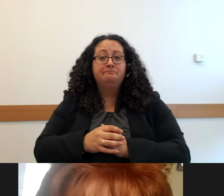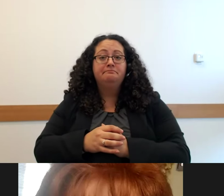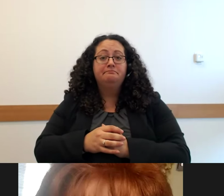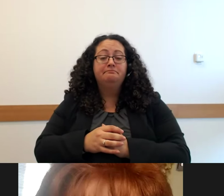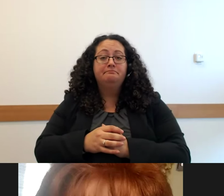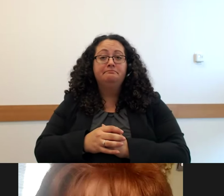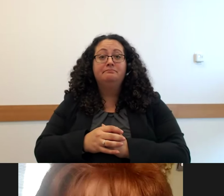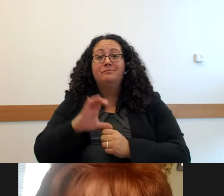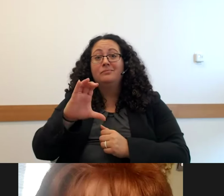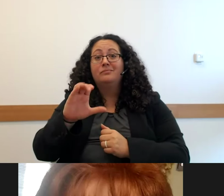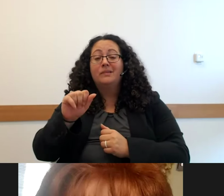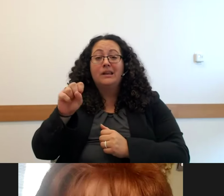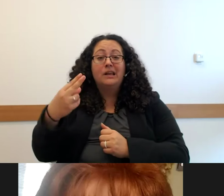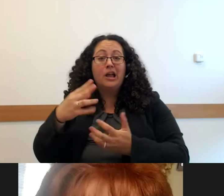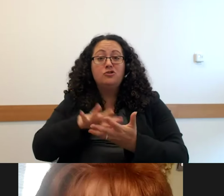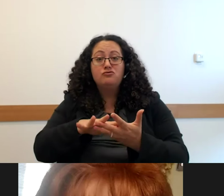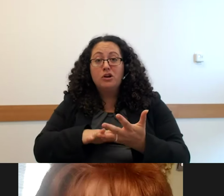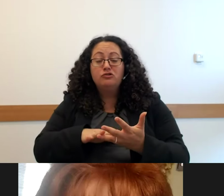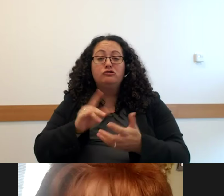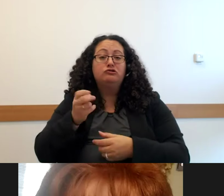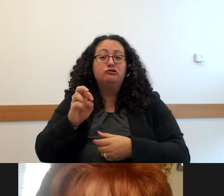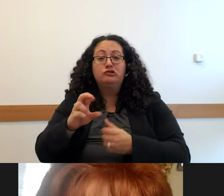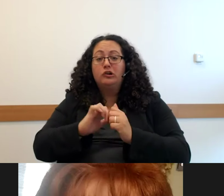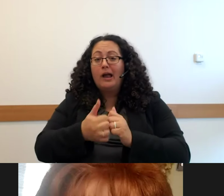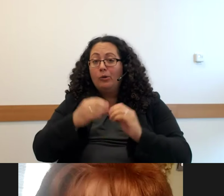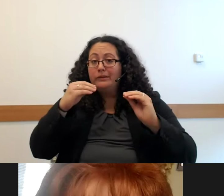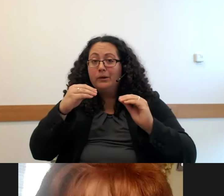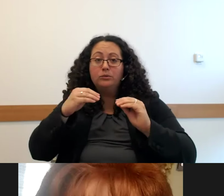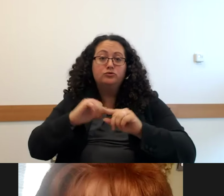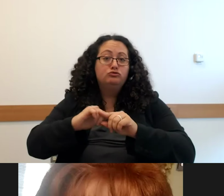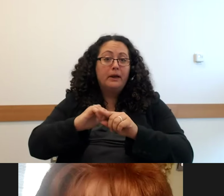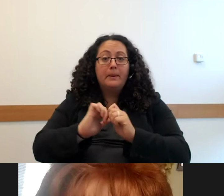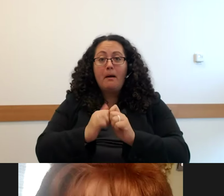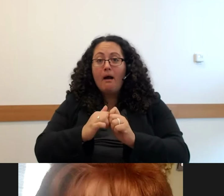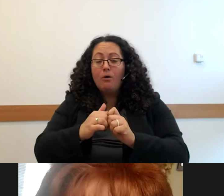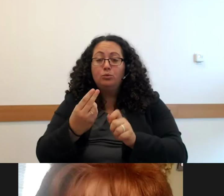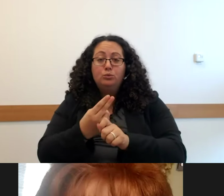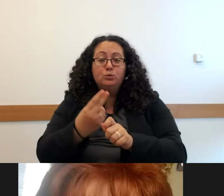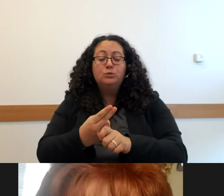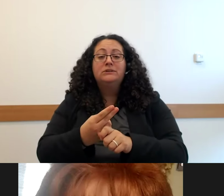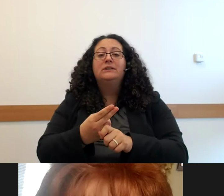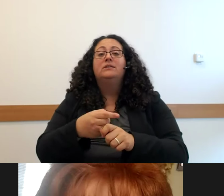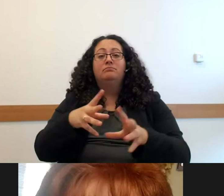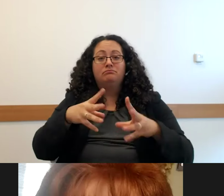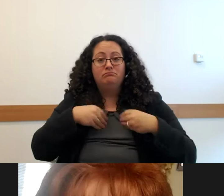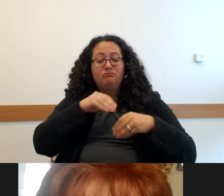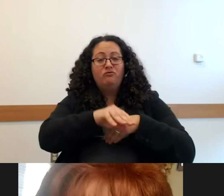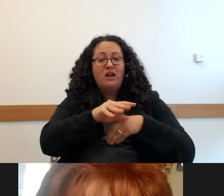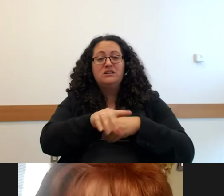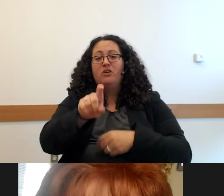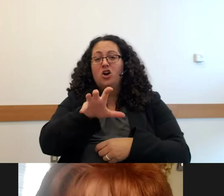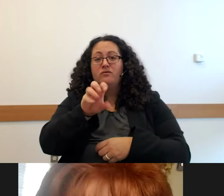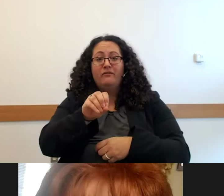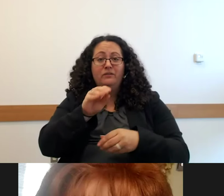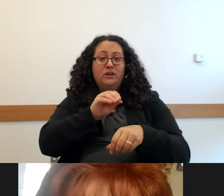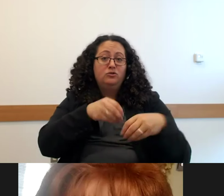cash register. How are they going to do the training on the cash register? I took the advice of over 150 store managers